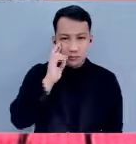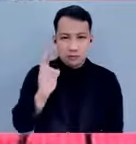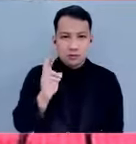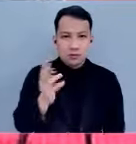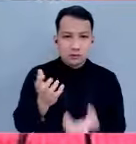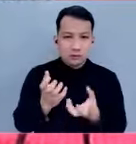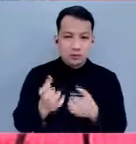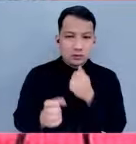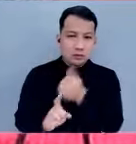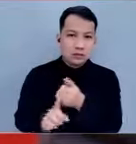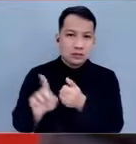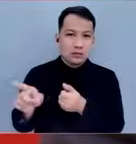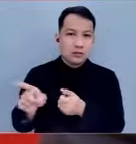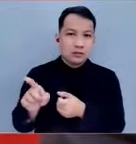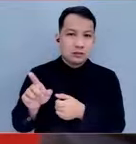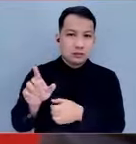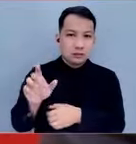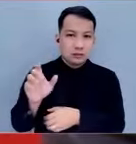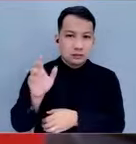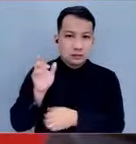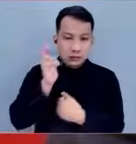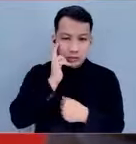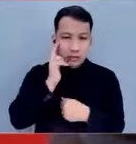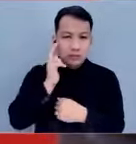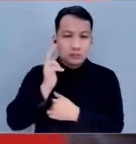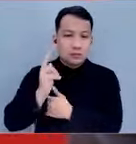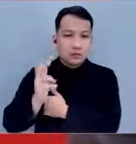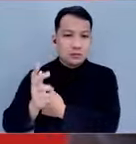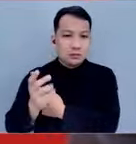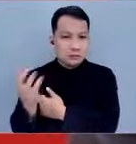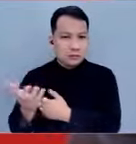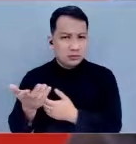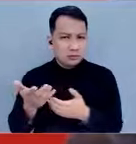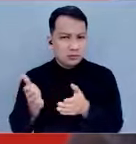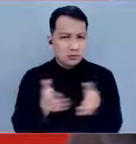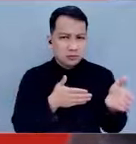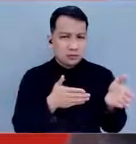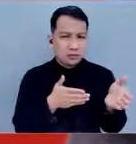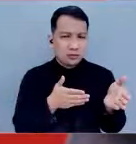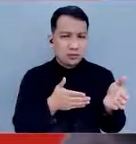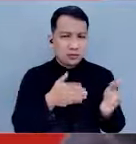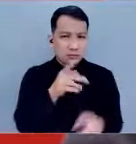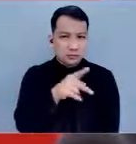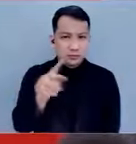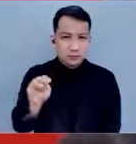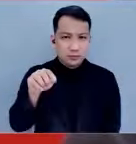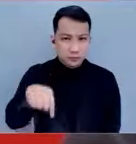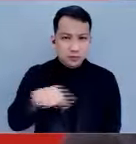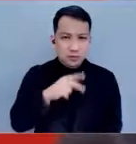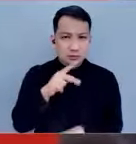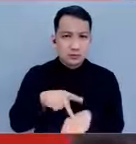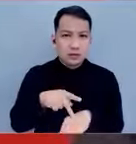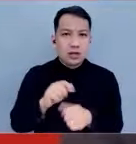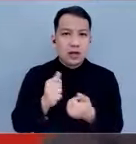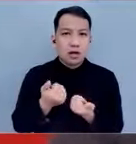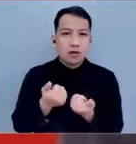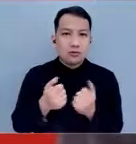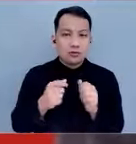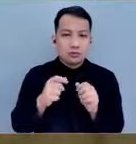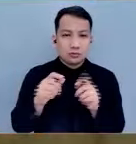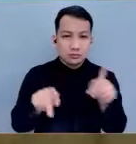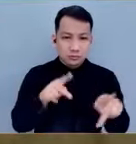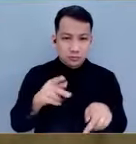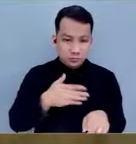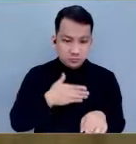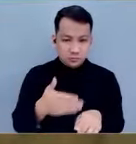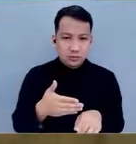ni dating Pangulong Rodrigo Duterte na meron umanong nagpaplanong magka-prime minister sa bansa sa pamamagitan ng People's Initiative.